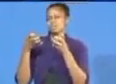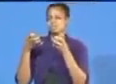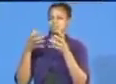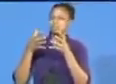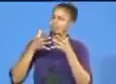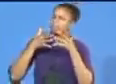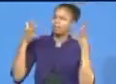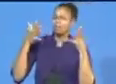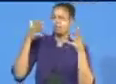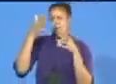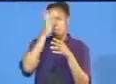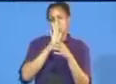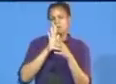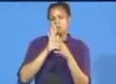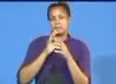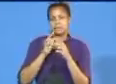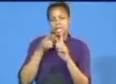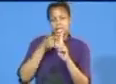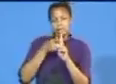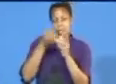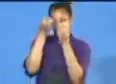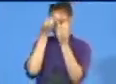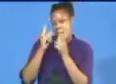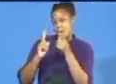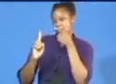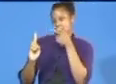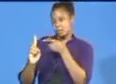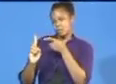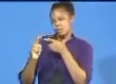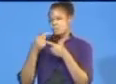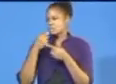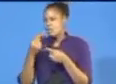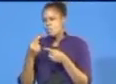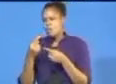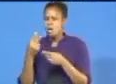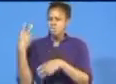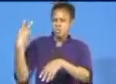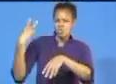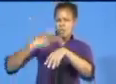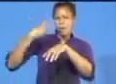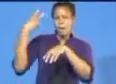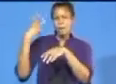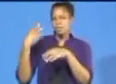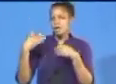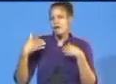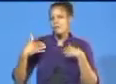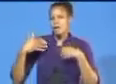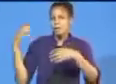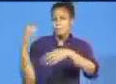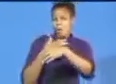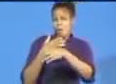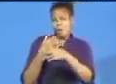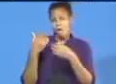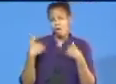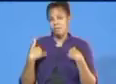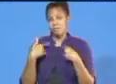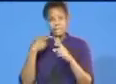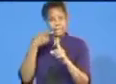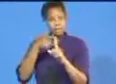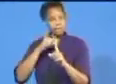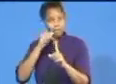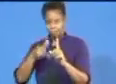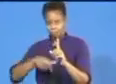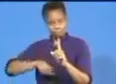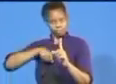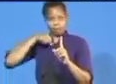to Elijah, I want a double portion of what you have. It's not that he was proud,